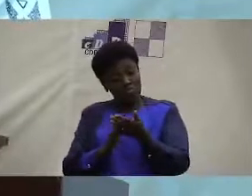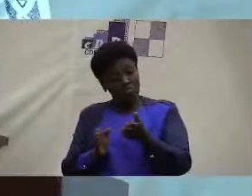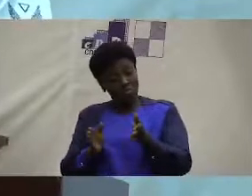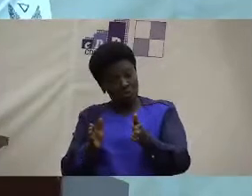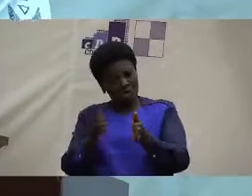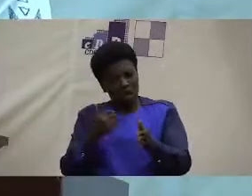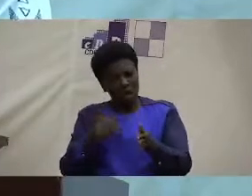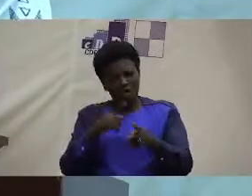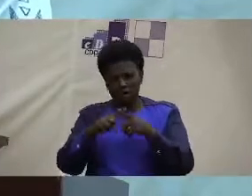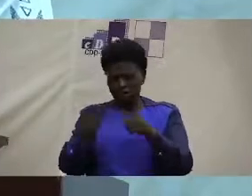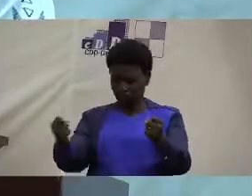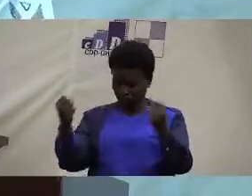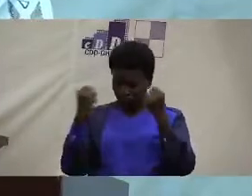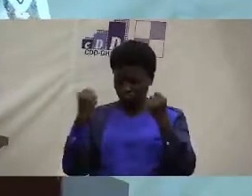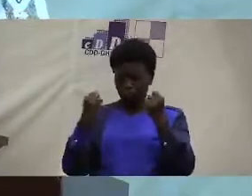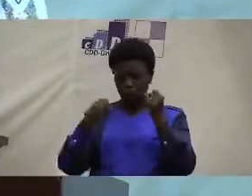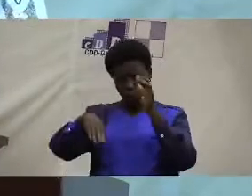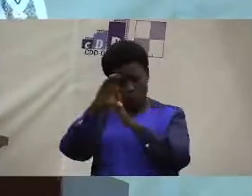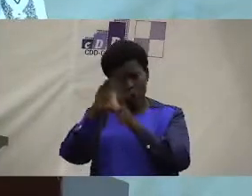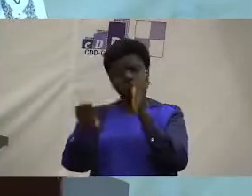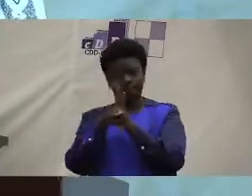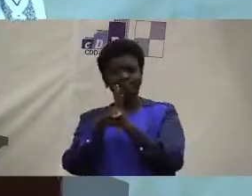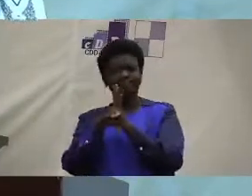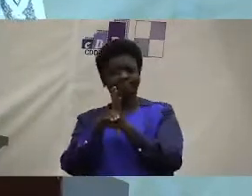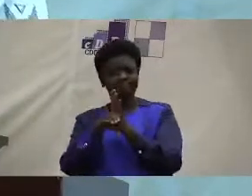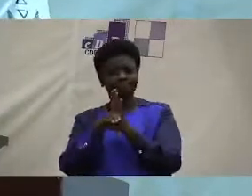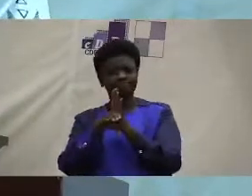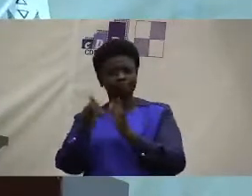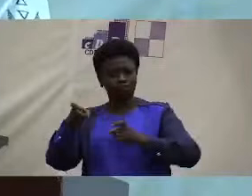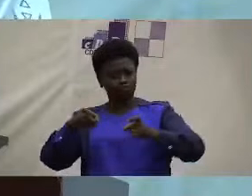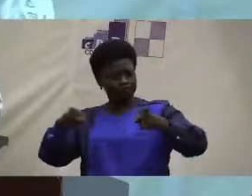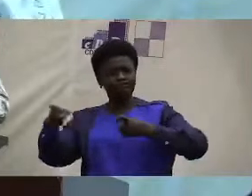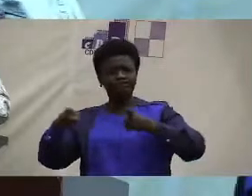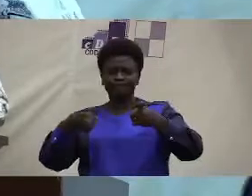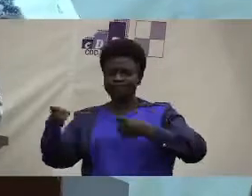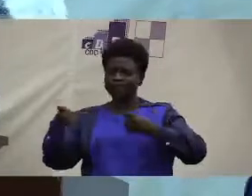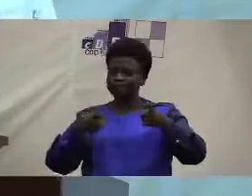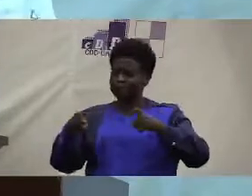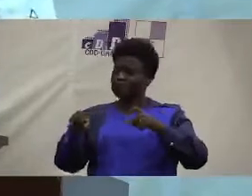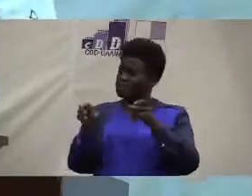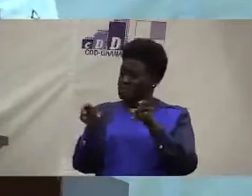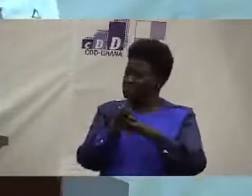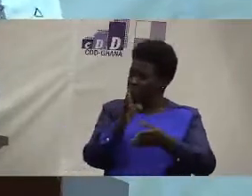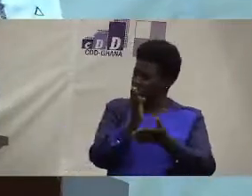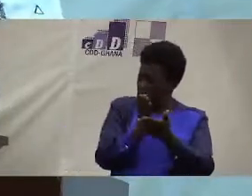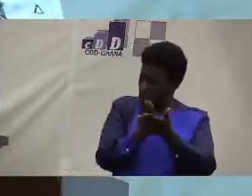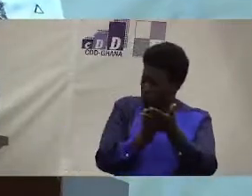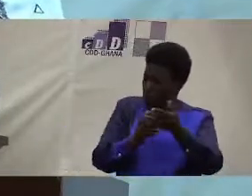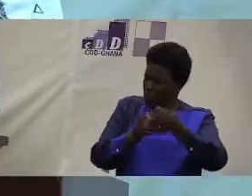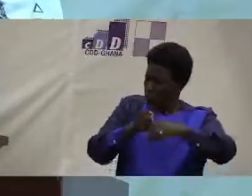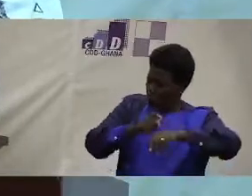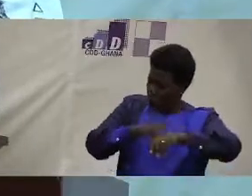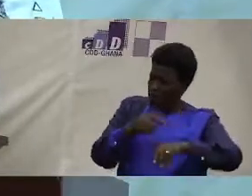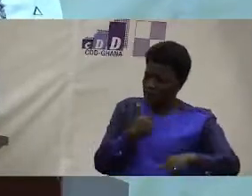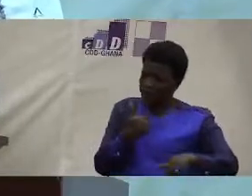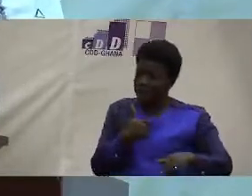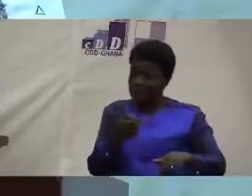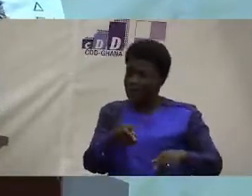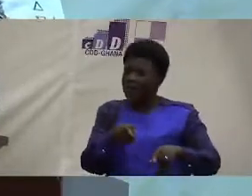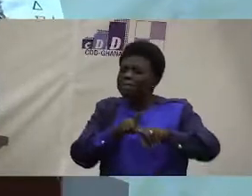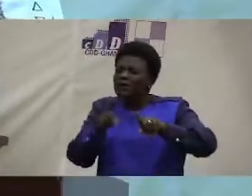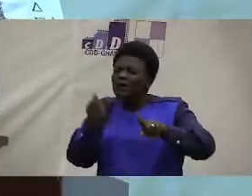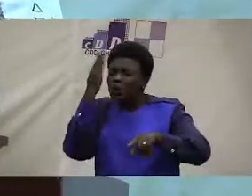very vibrant constitutional governance at some point. But because